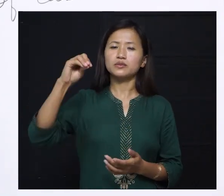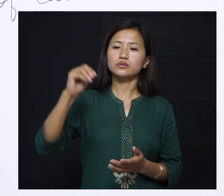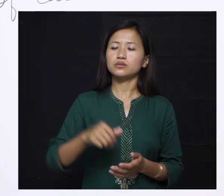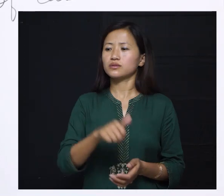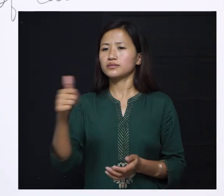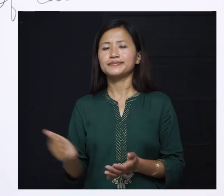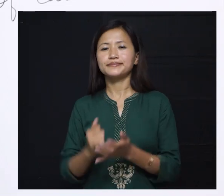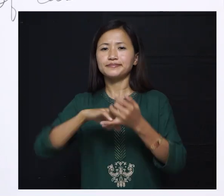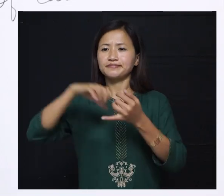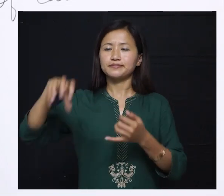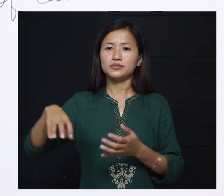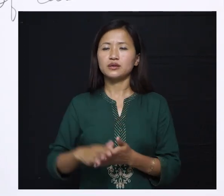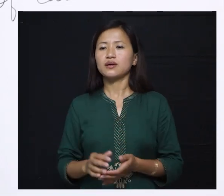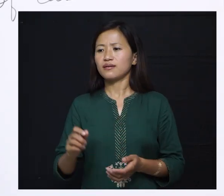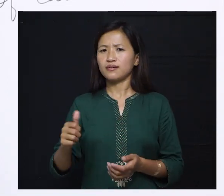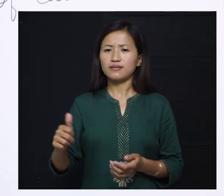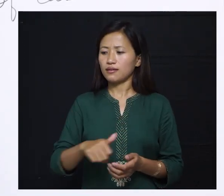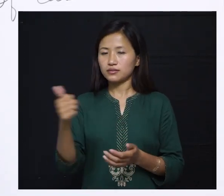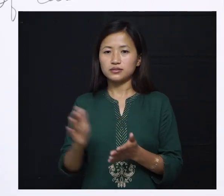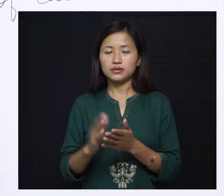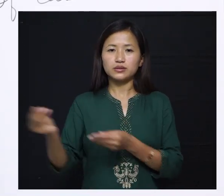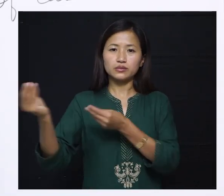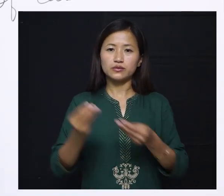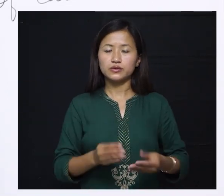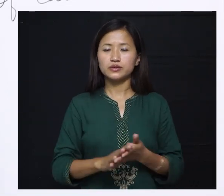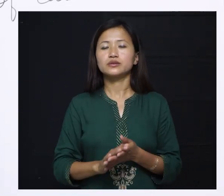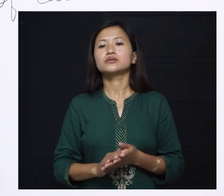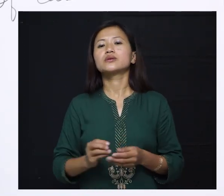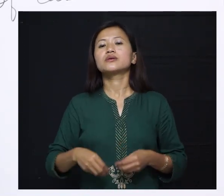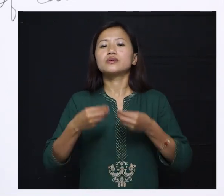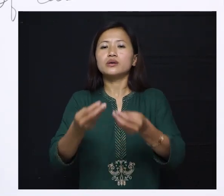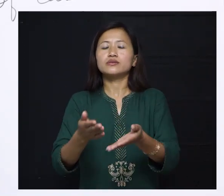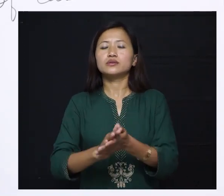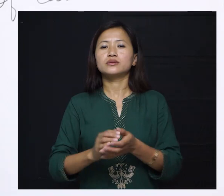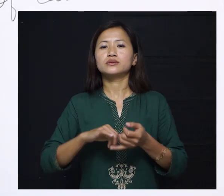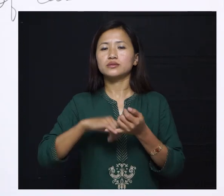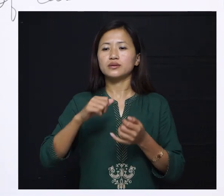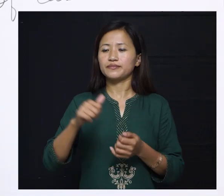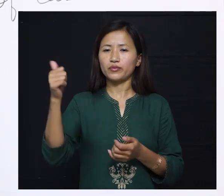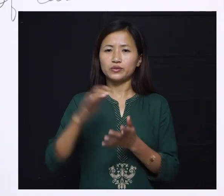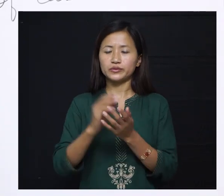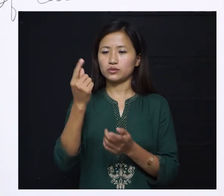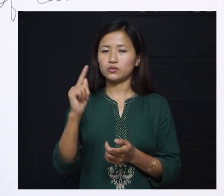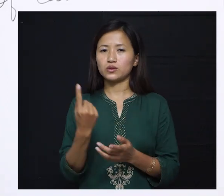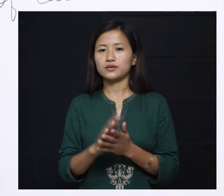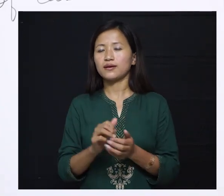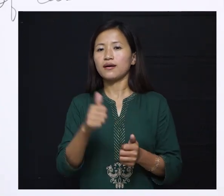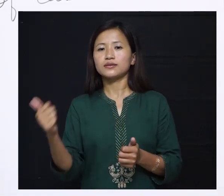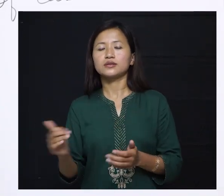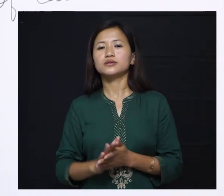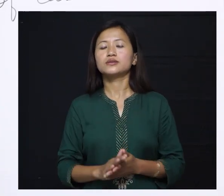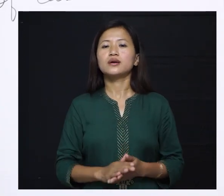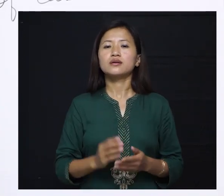state, and the other state was providing some metal works, and they were also trade